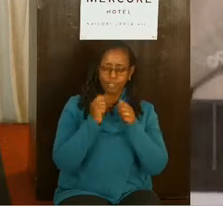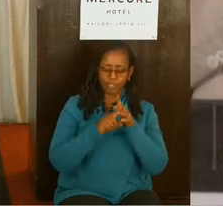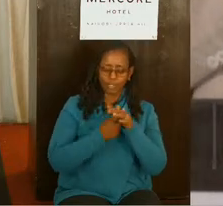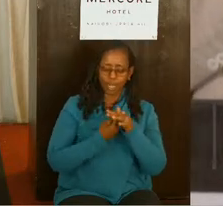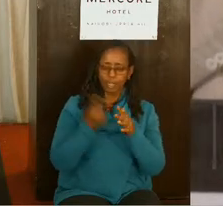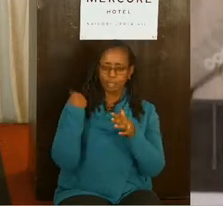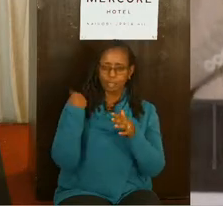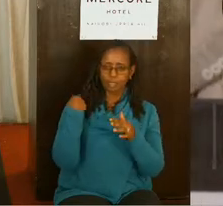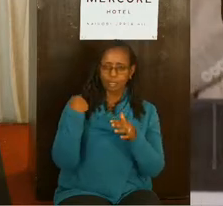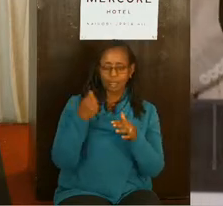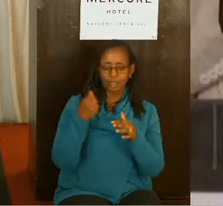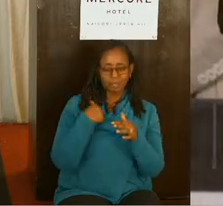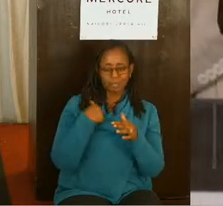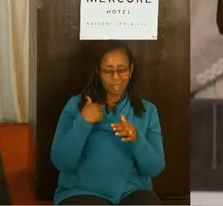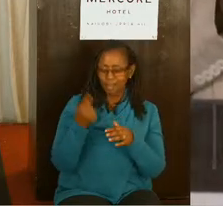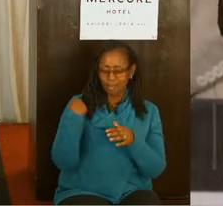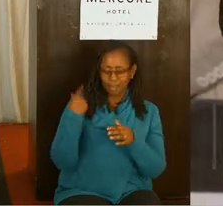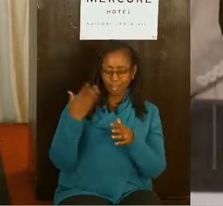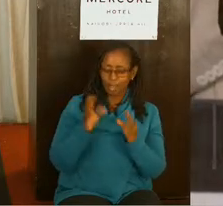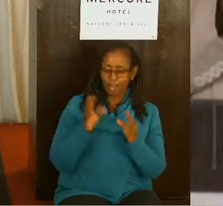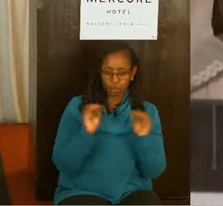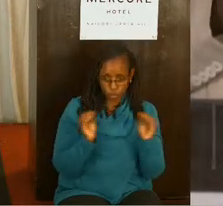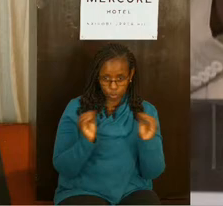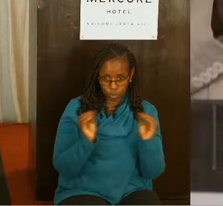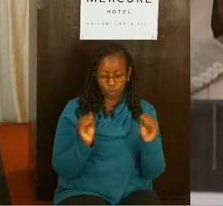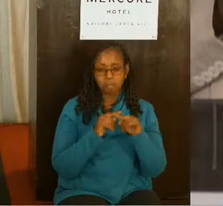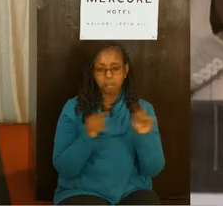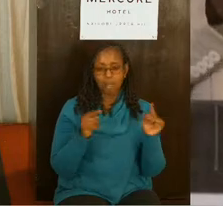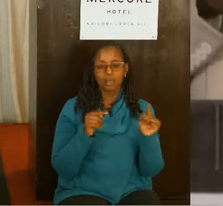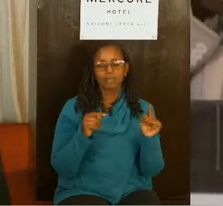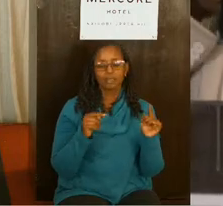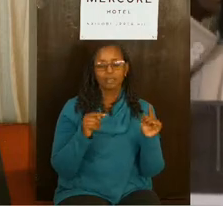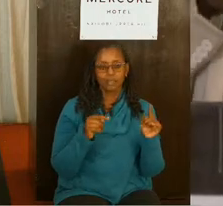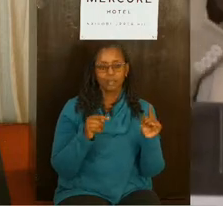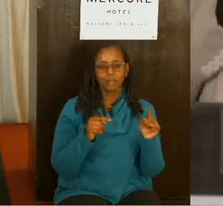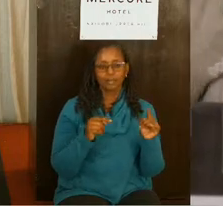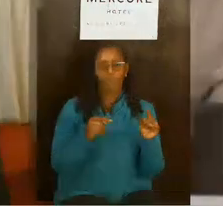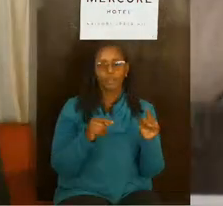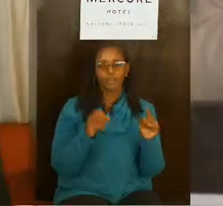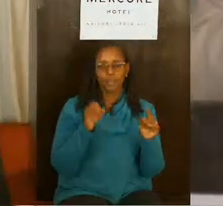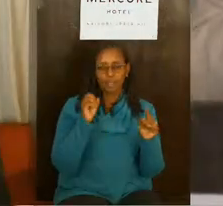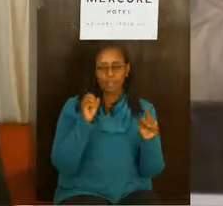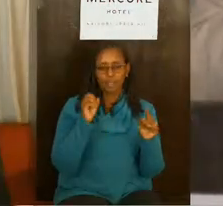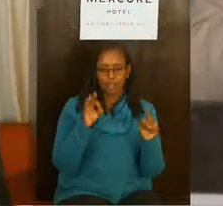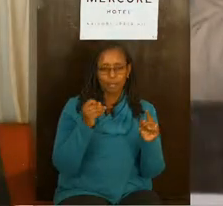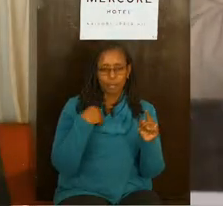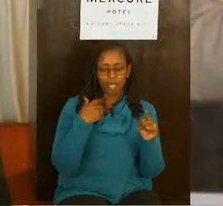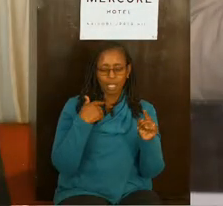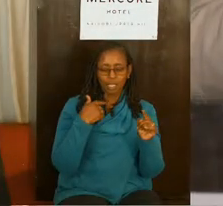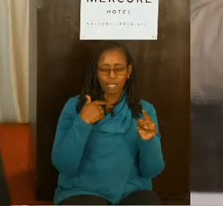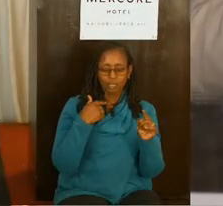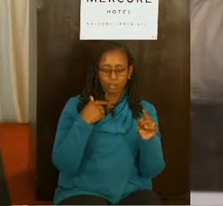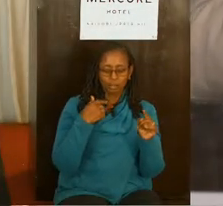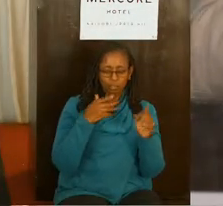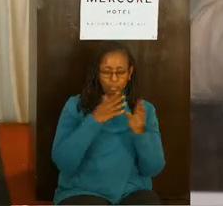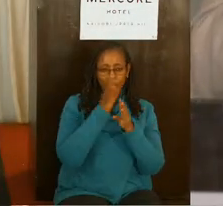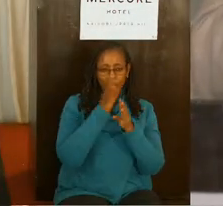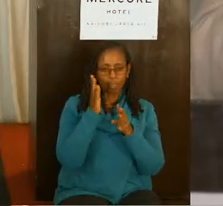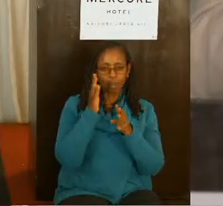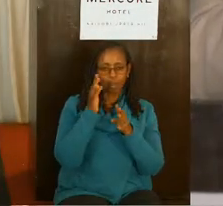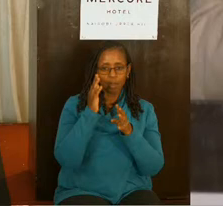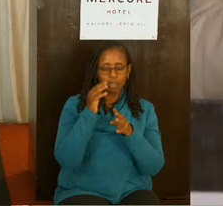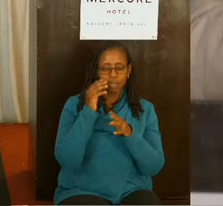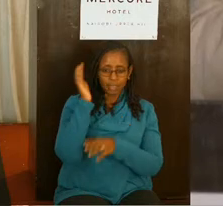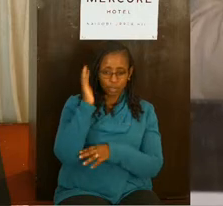sorry that I was not there I was not able to make it but you are allowing me by a little bit get lost in my presentation because